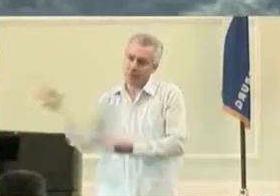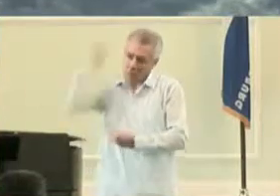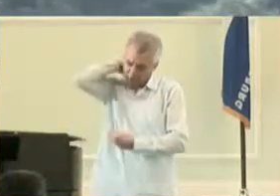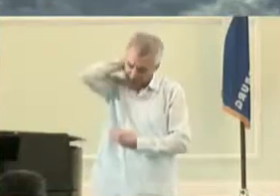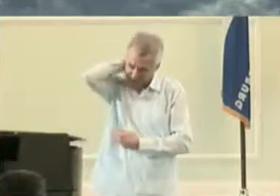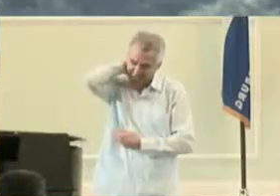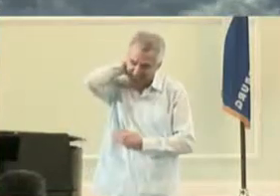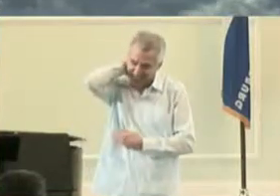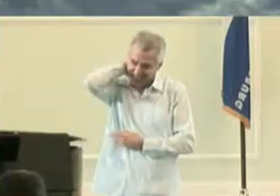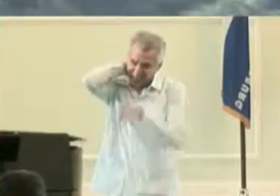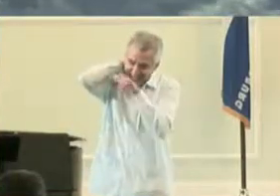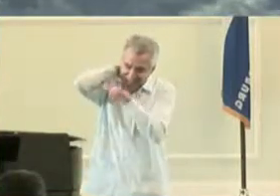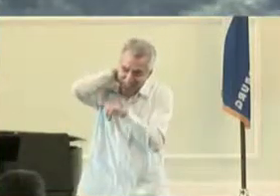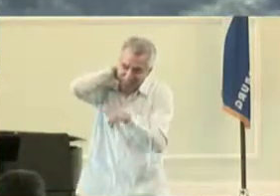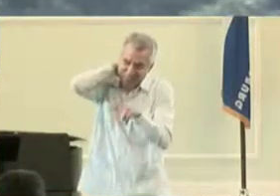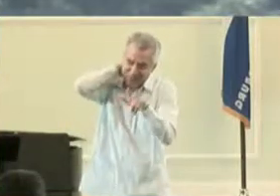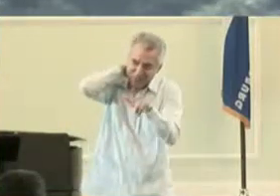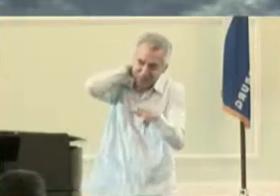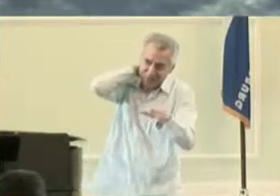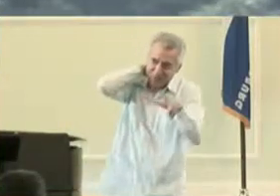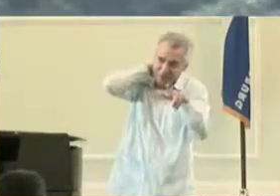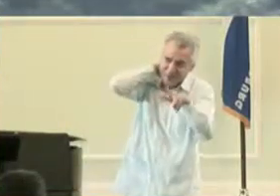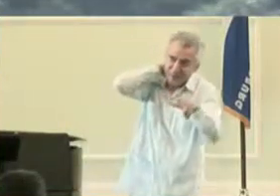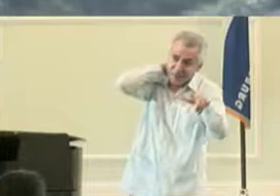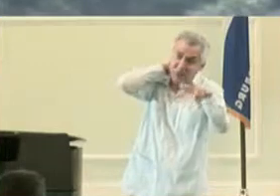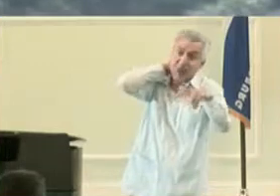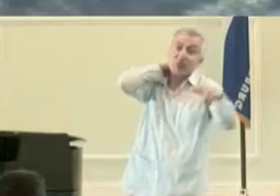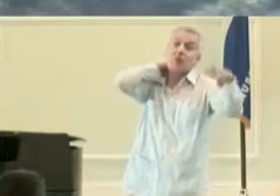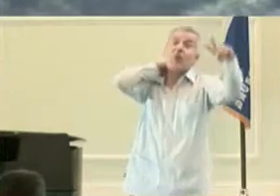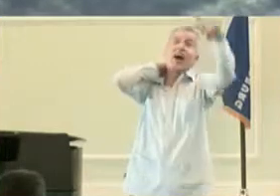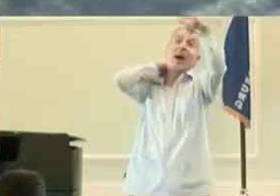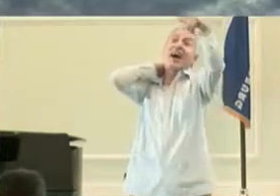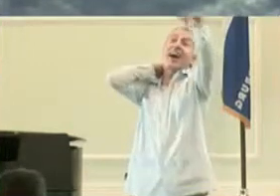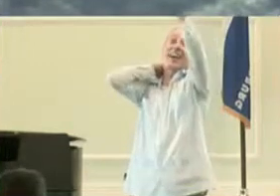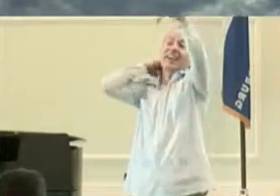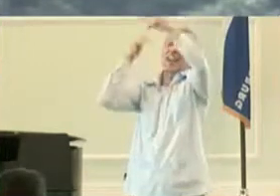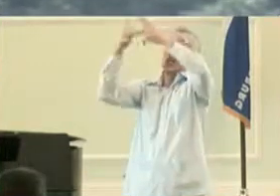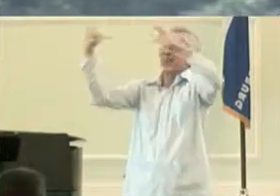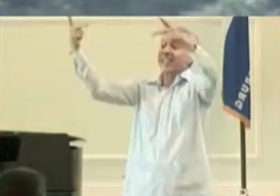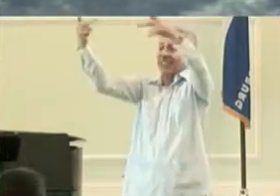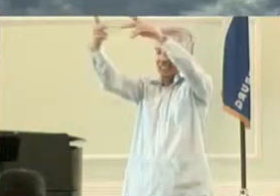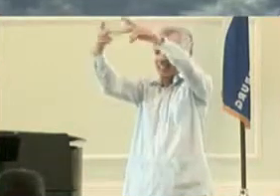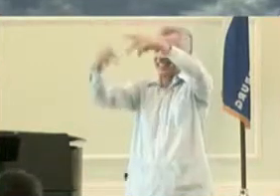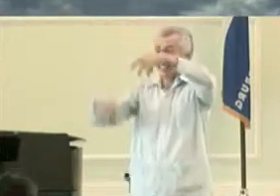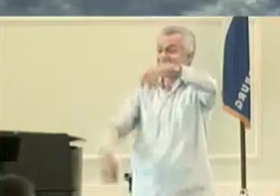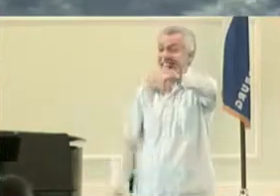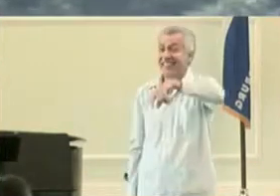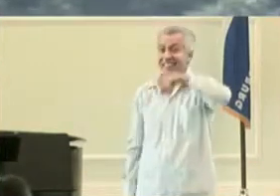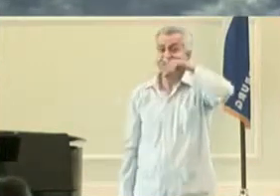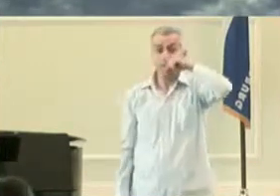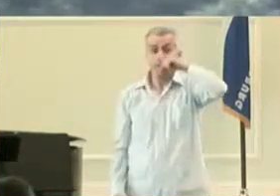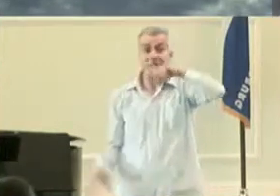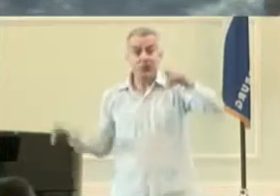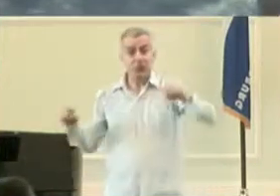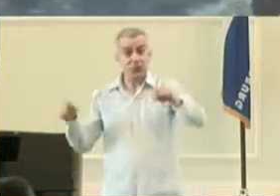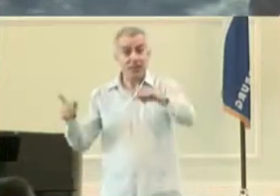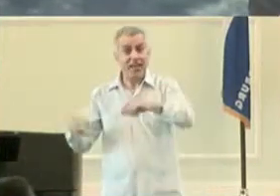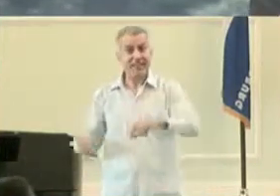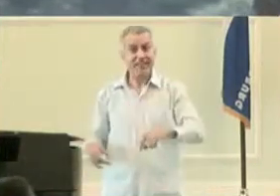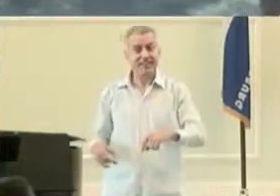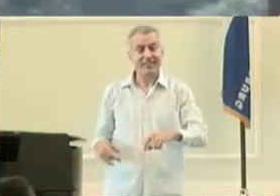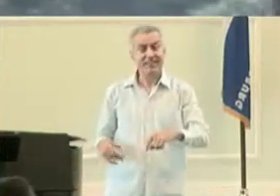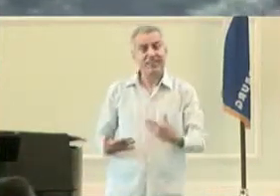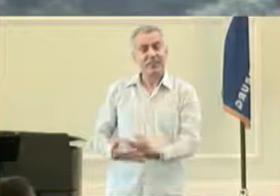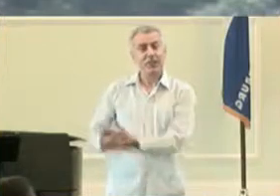and transport them to higher places. In fact, the eagle will do